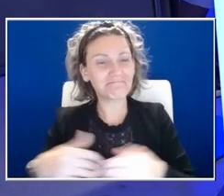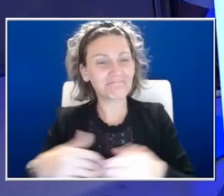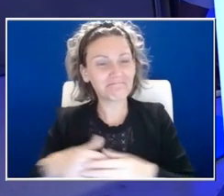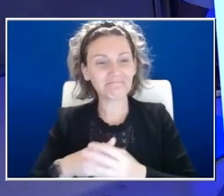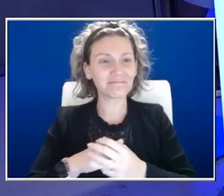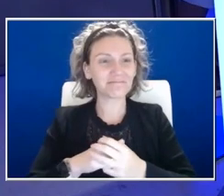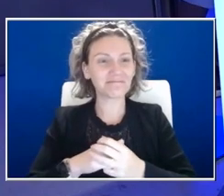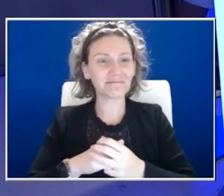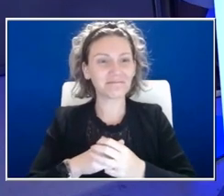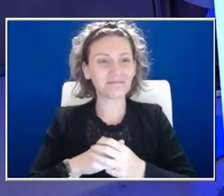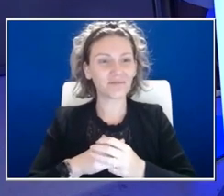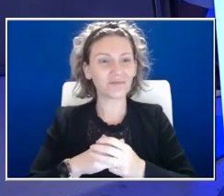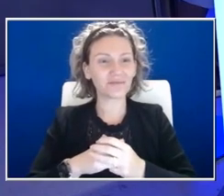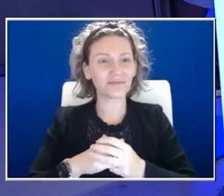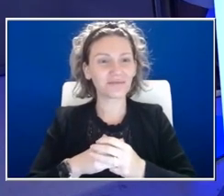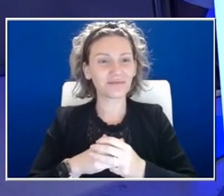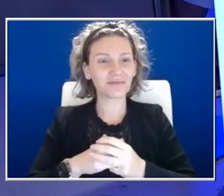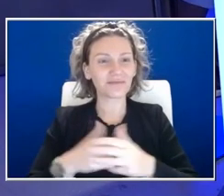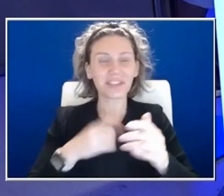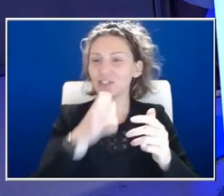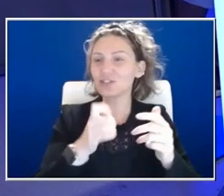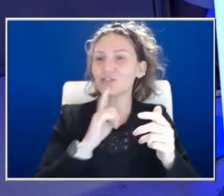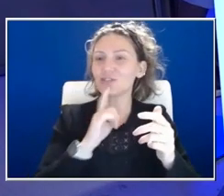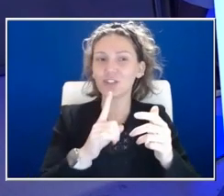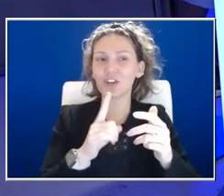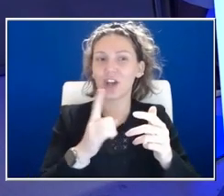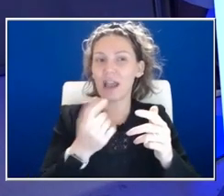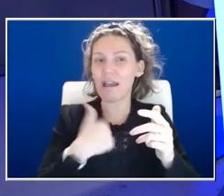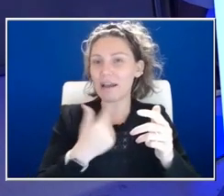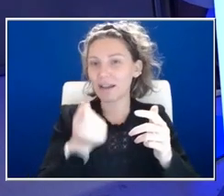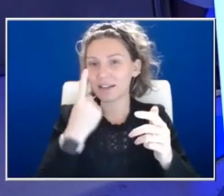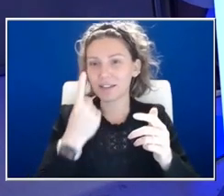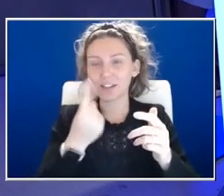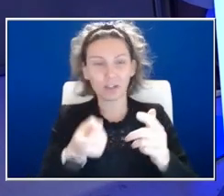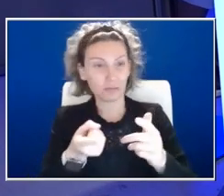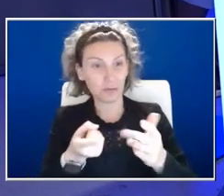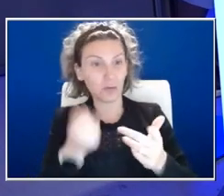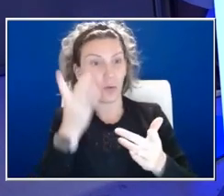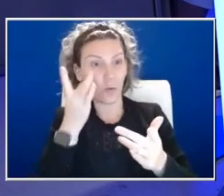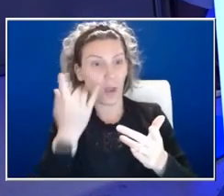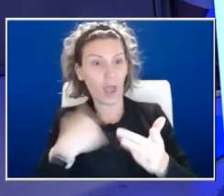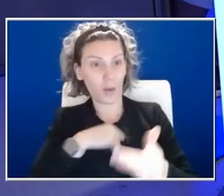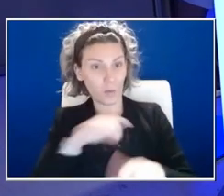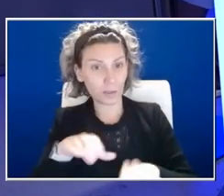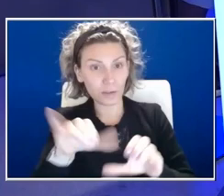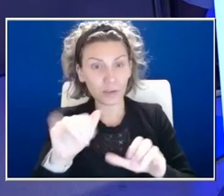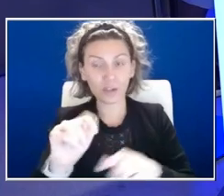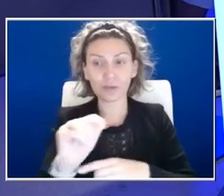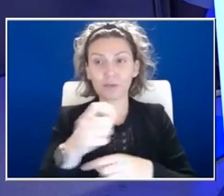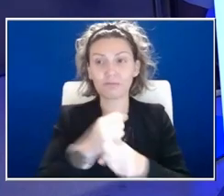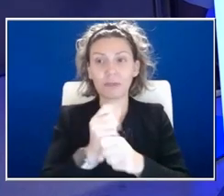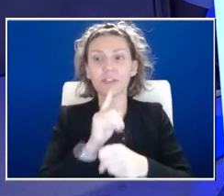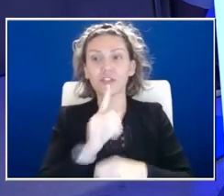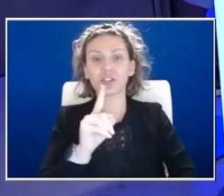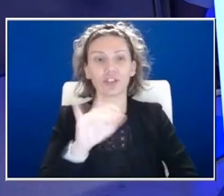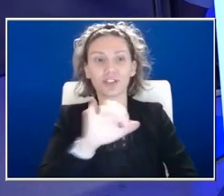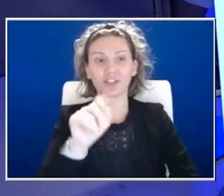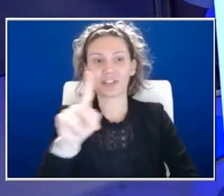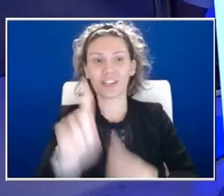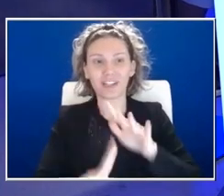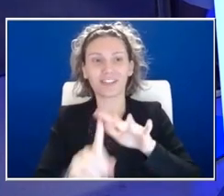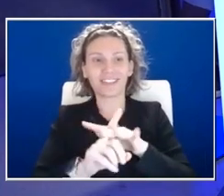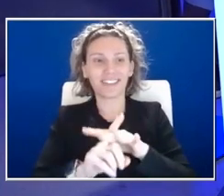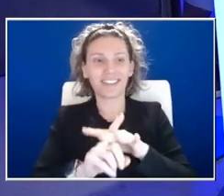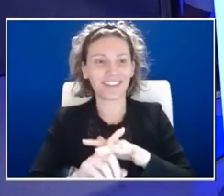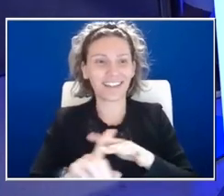I'm not sure I understand. You want to know why we do it? Yeah, why we do just, and just making sure that Jack shows up where he's supposed to be. Well, yeah.